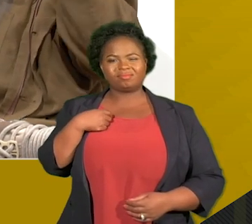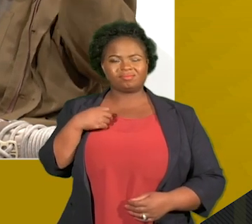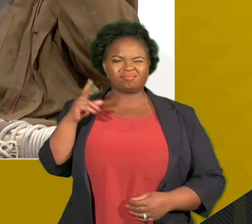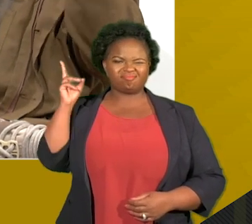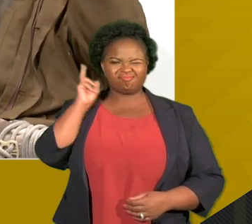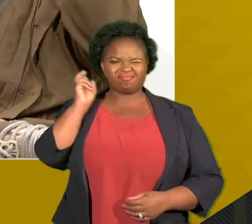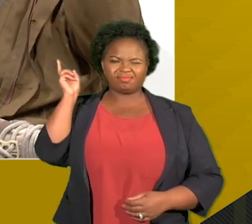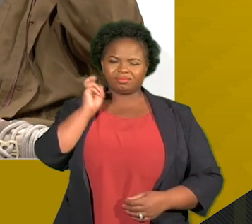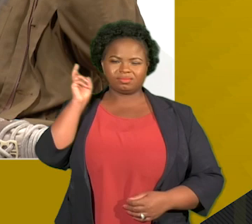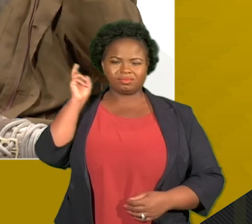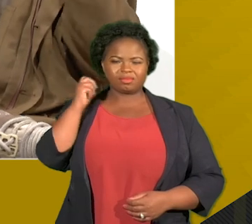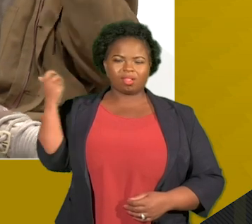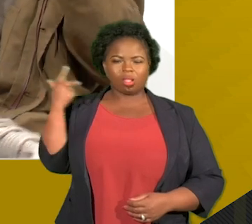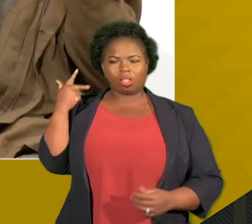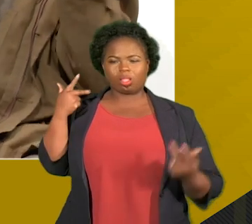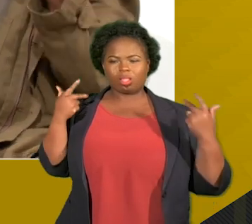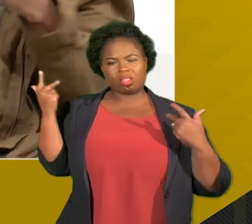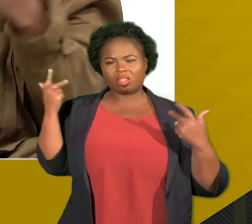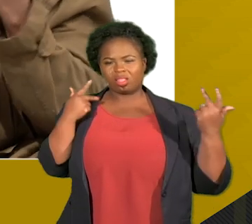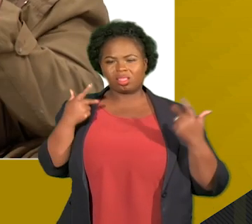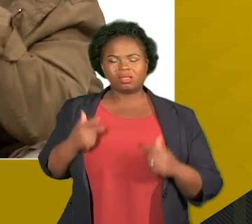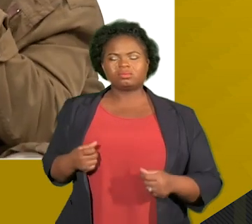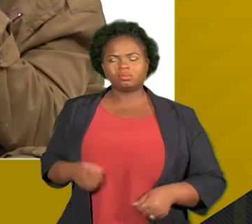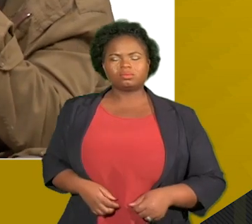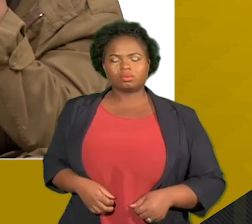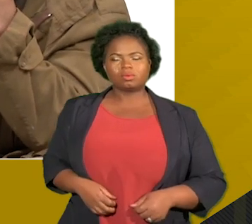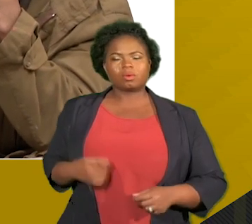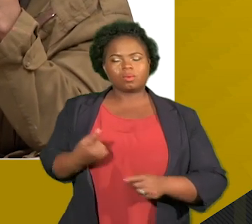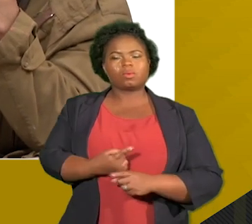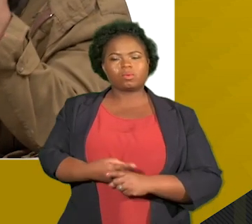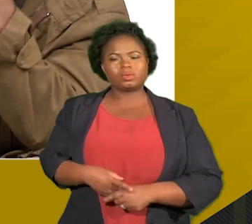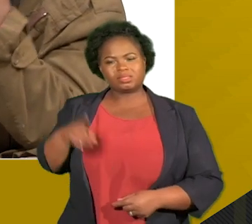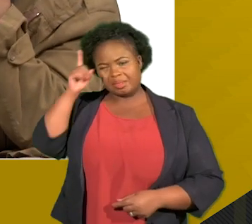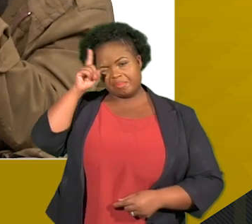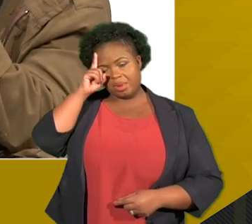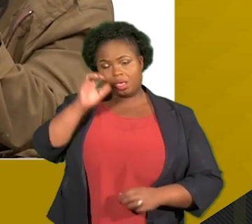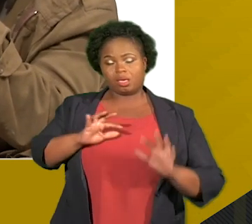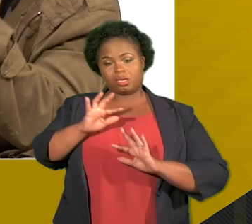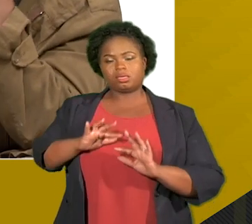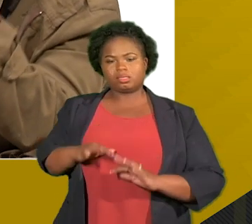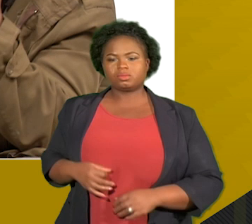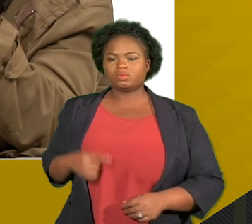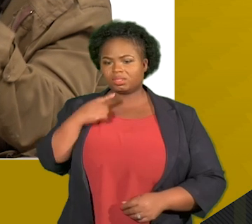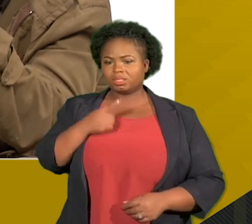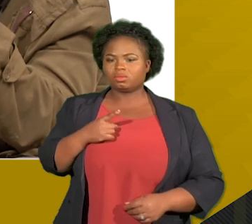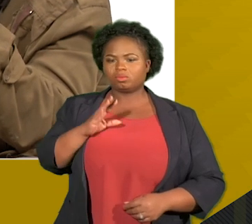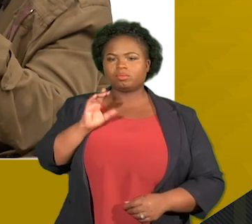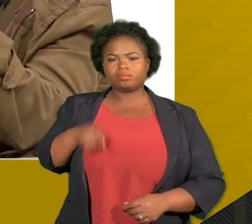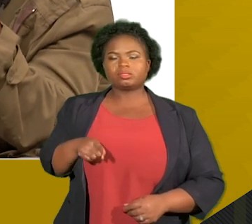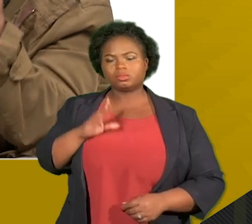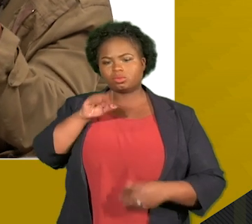thousand screams of, you know, black panics coming to my ears. To telling me that, talk about